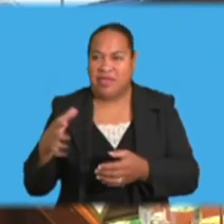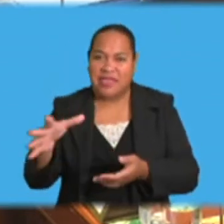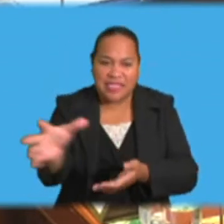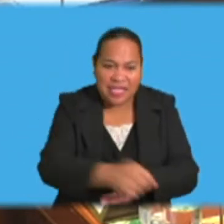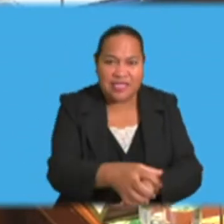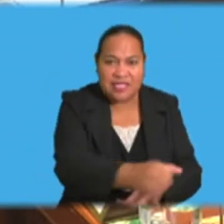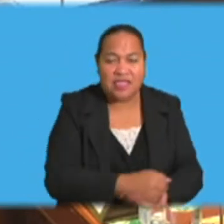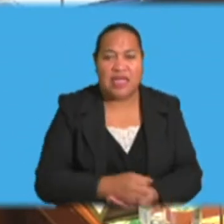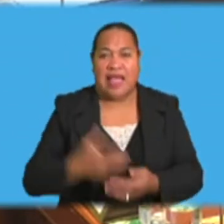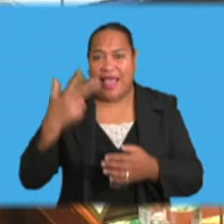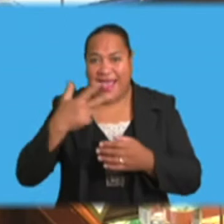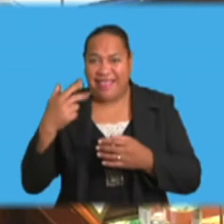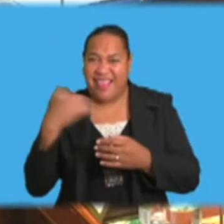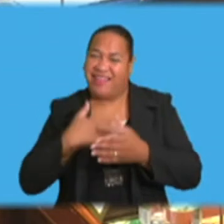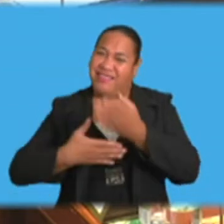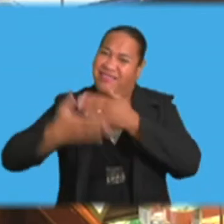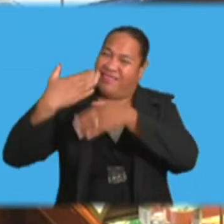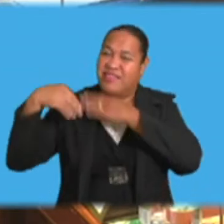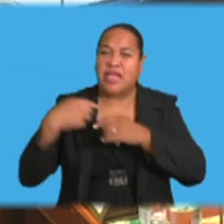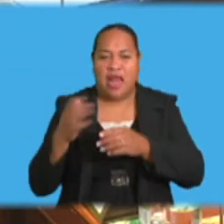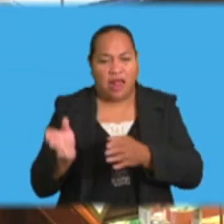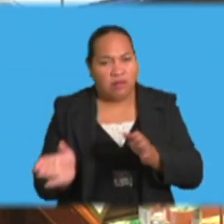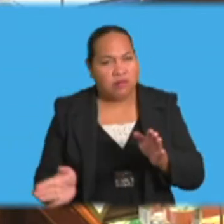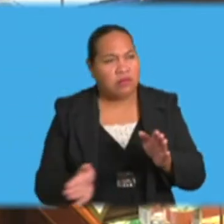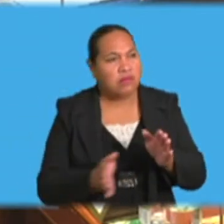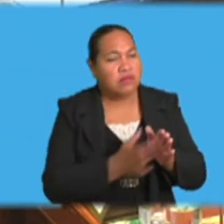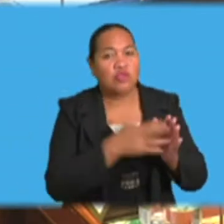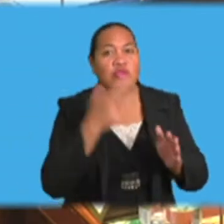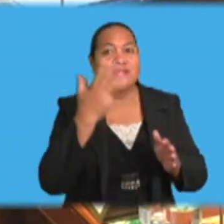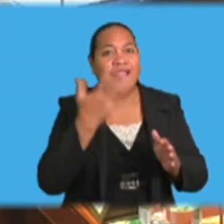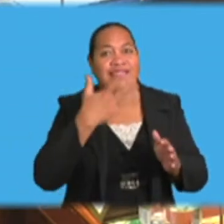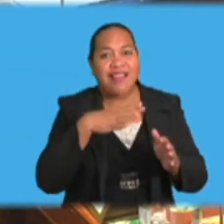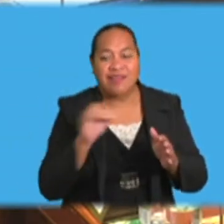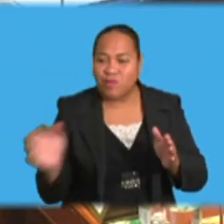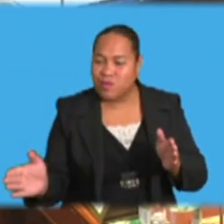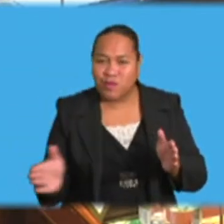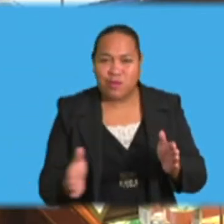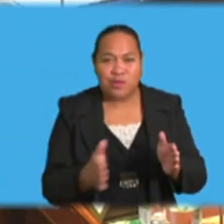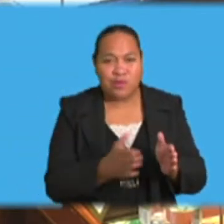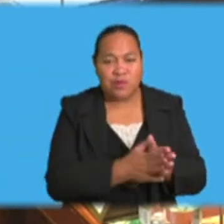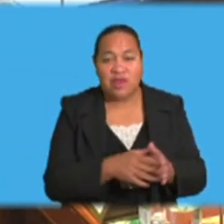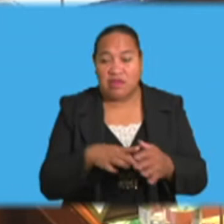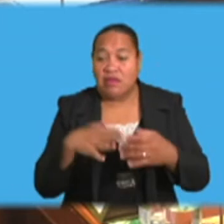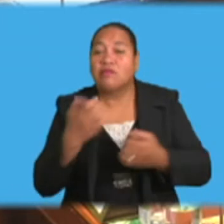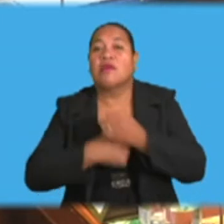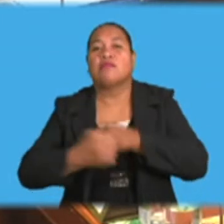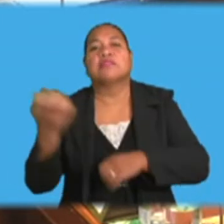to the 1990s, this period, turtles were identified to be critically